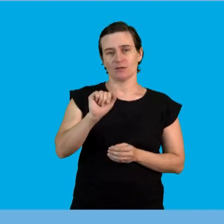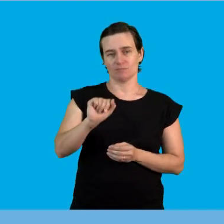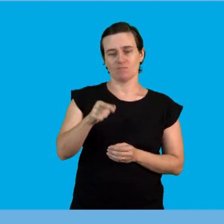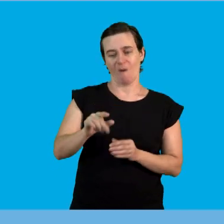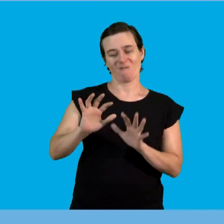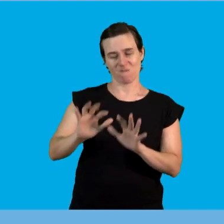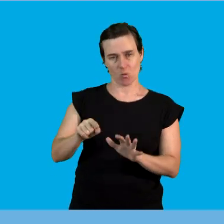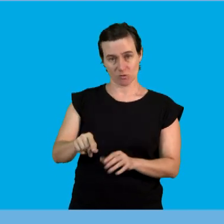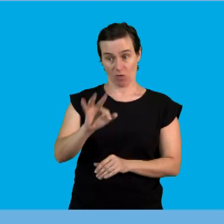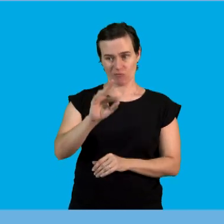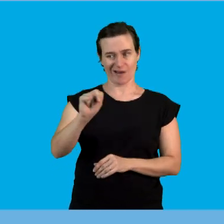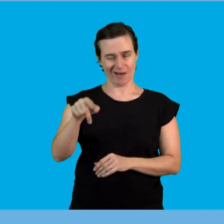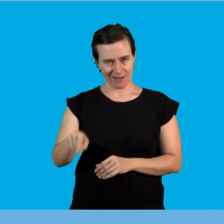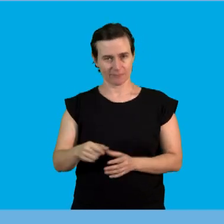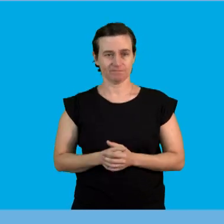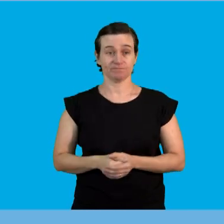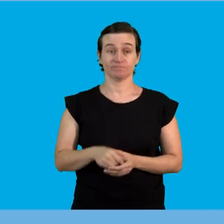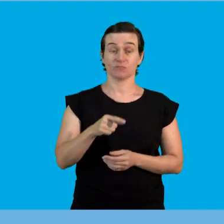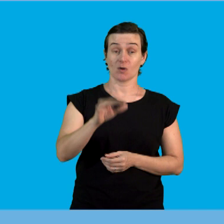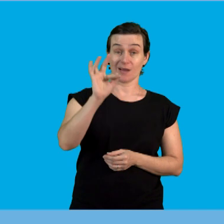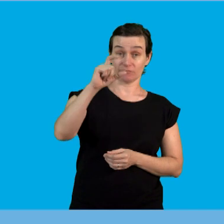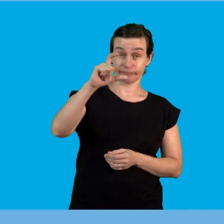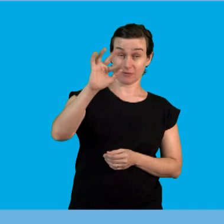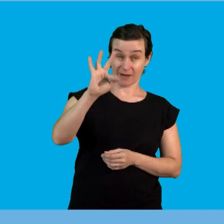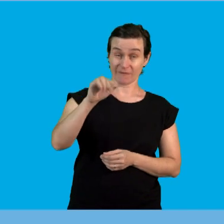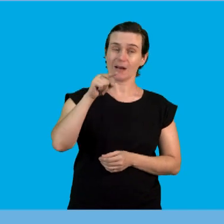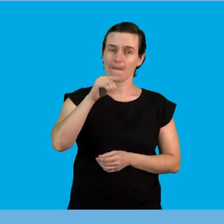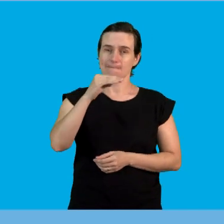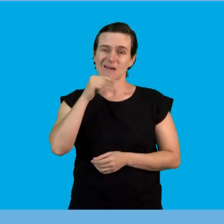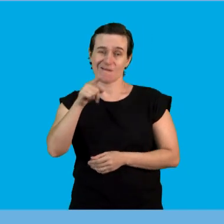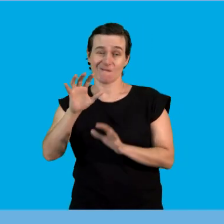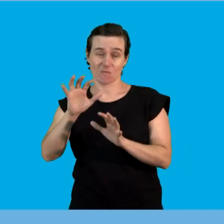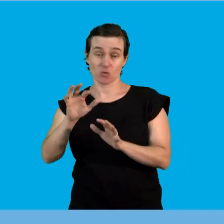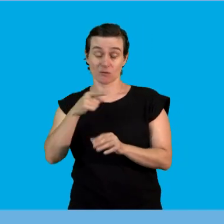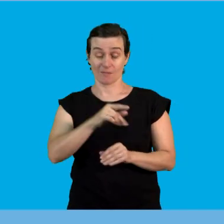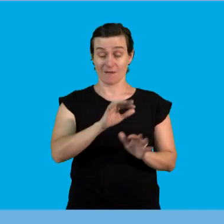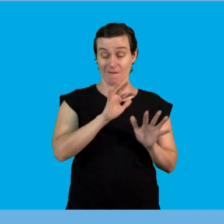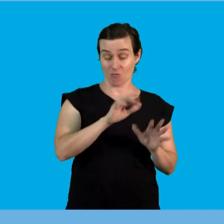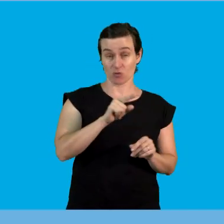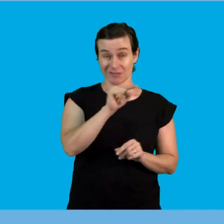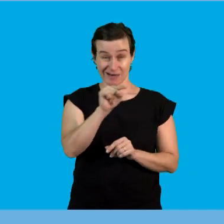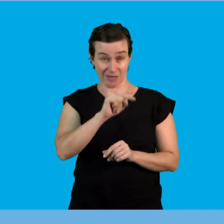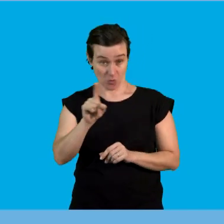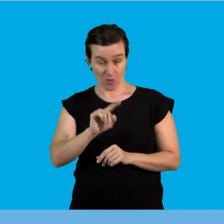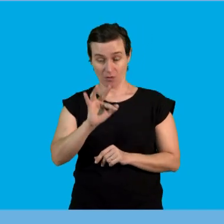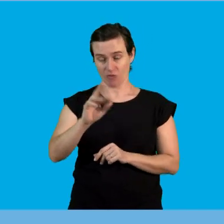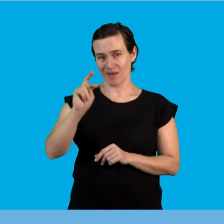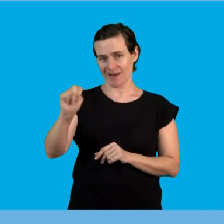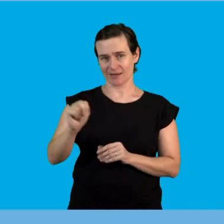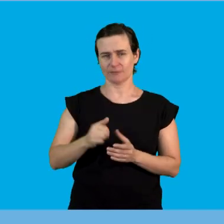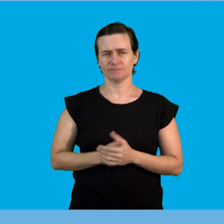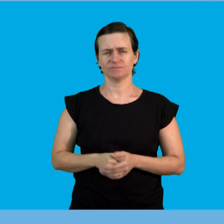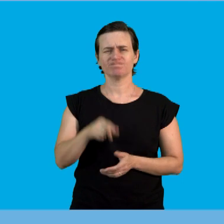going to be force. So you'll say F, capital letter F, is equals to 3 newtons. Symbol for force,